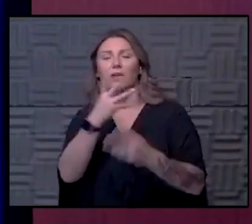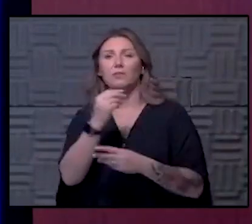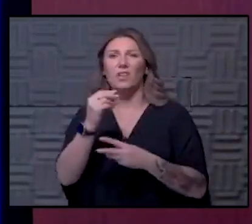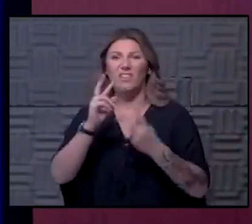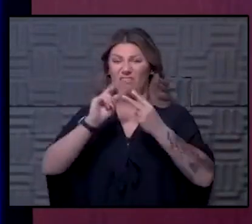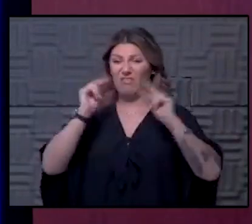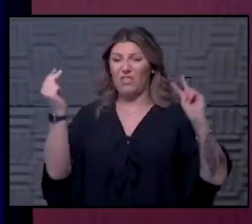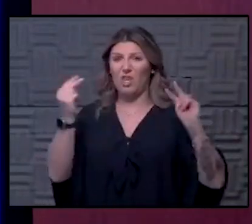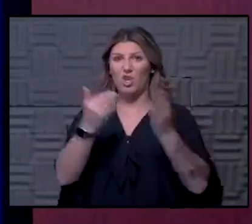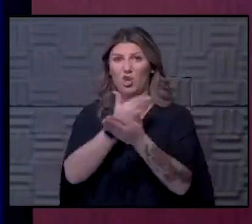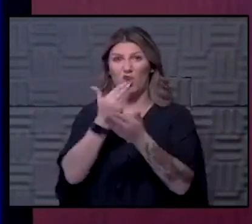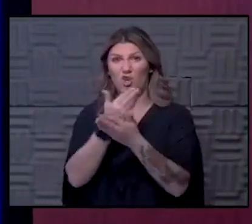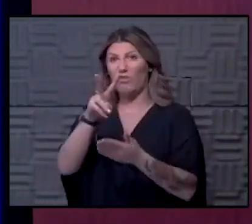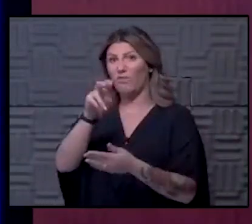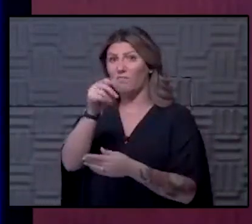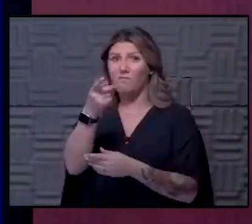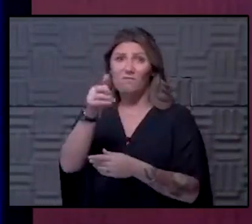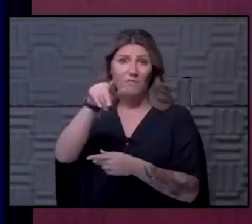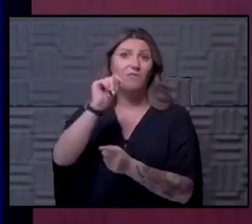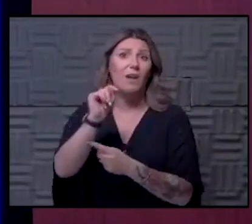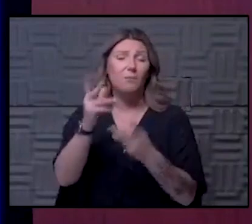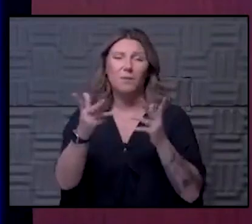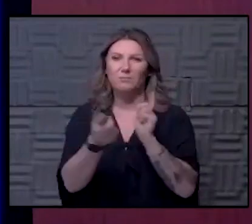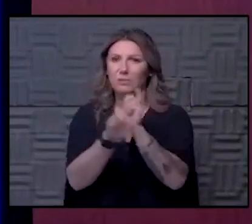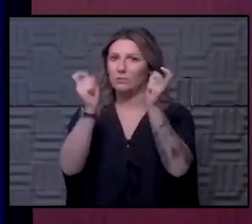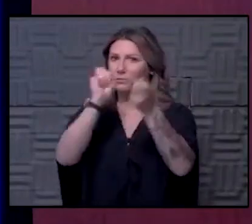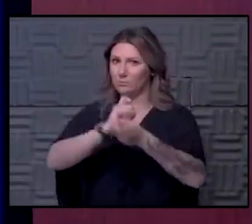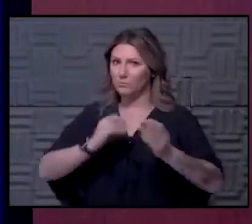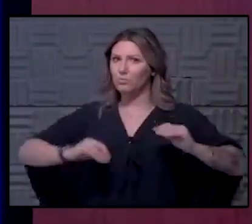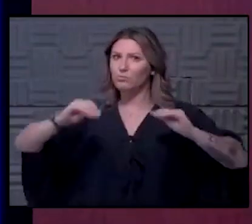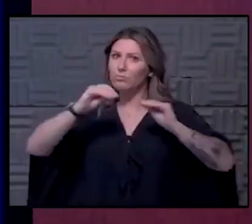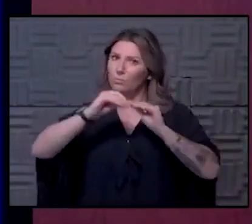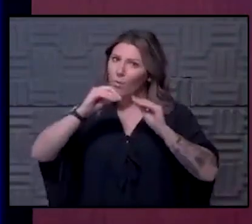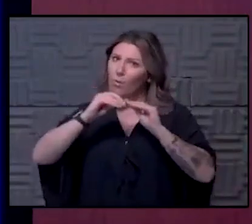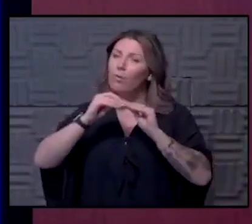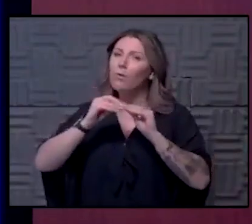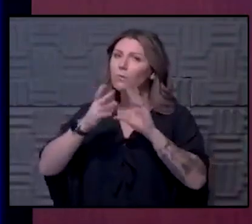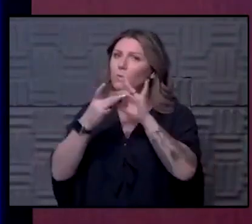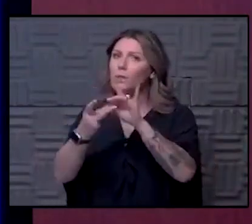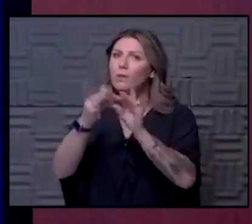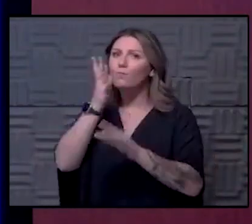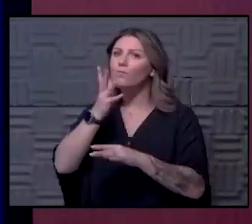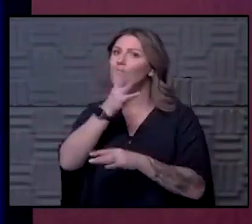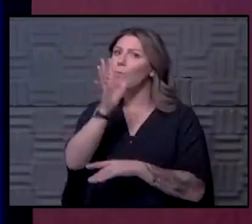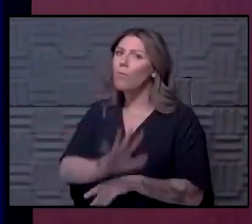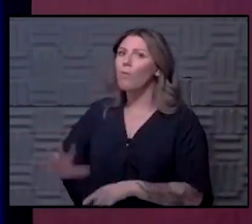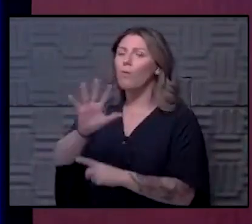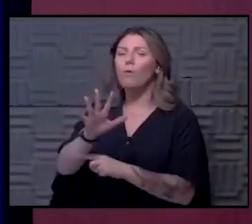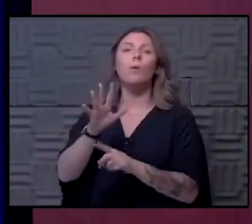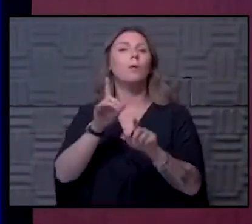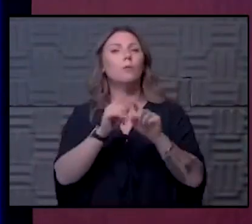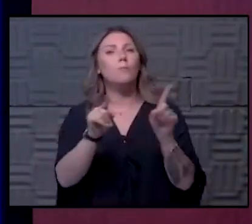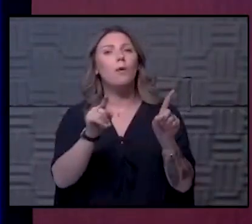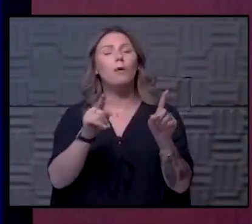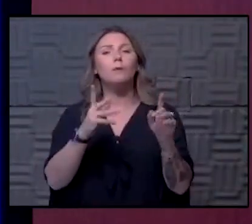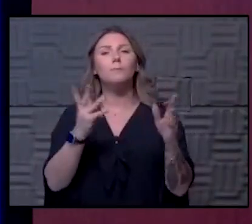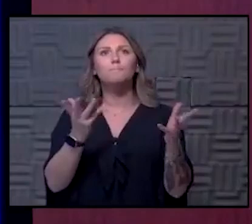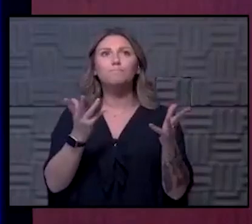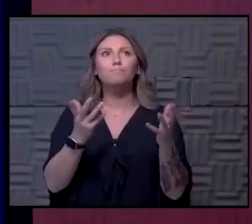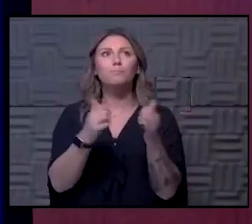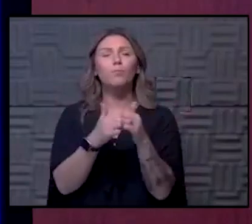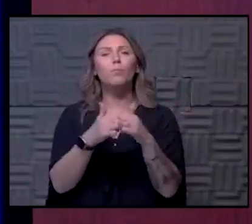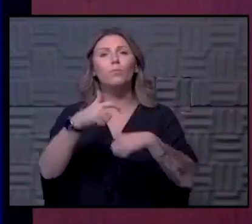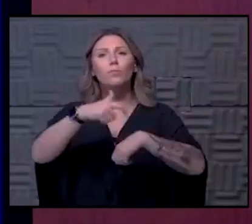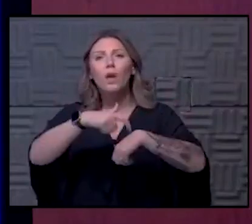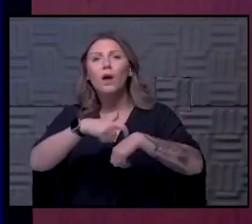to be out there, the variants may change that more, especially in rural areas. But I think that with